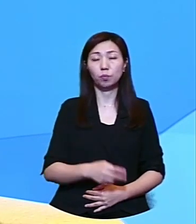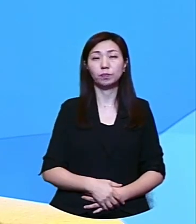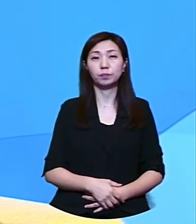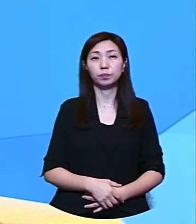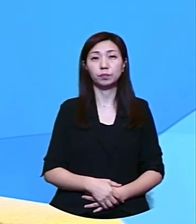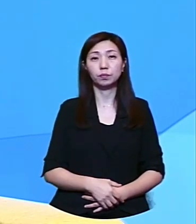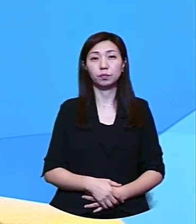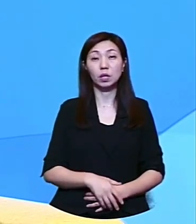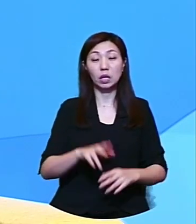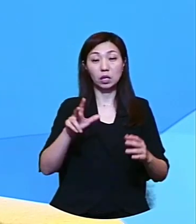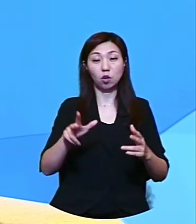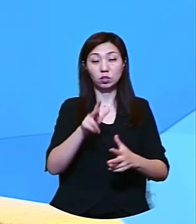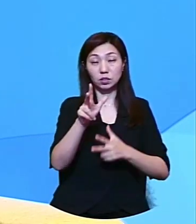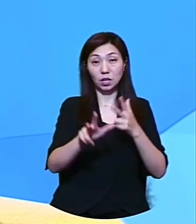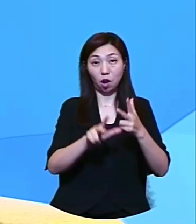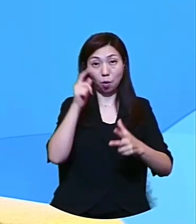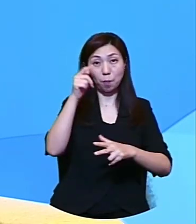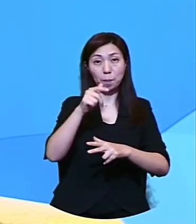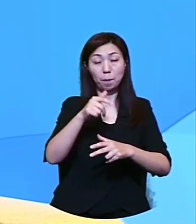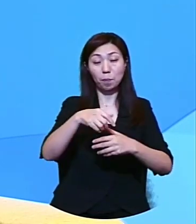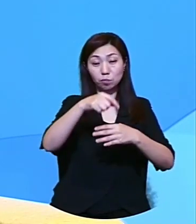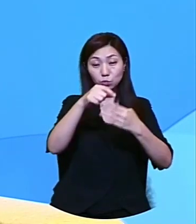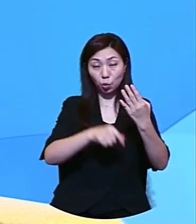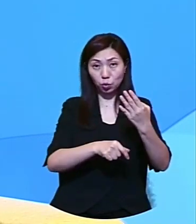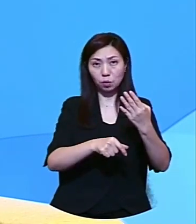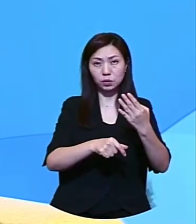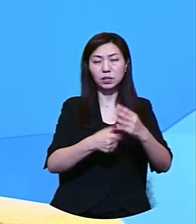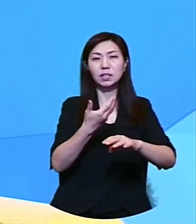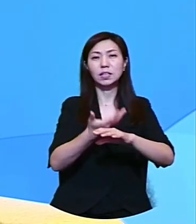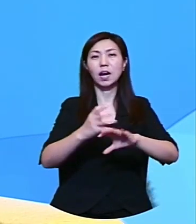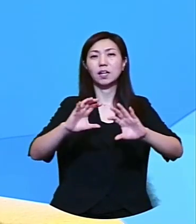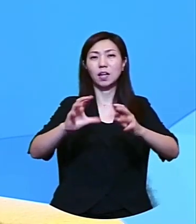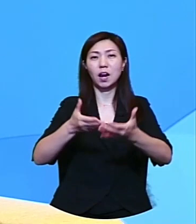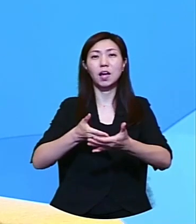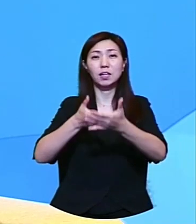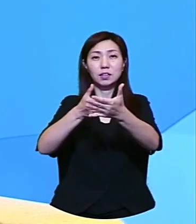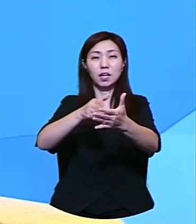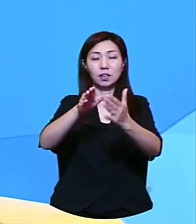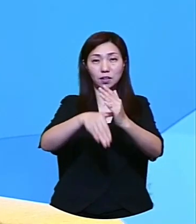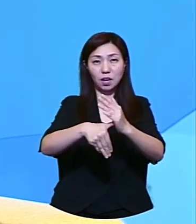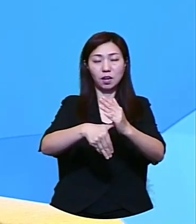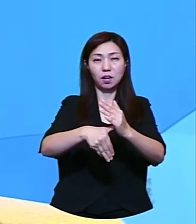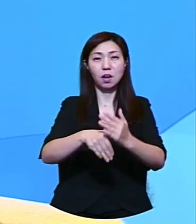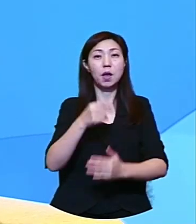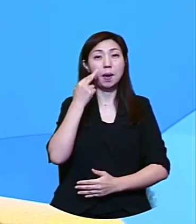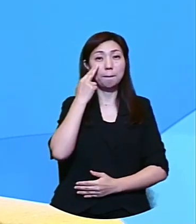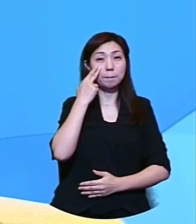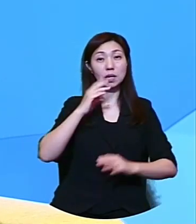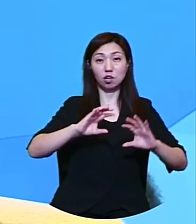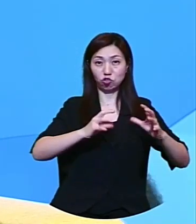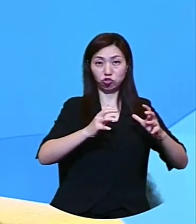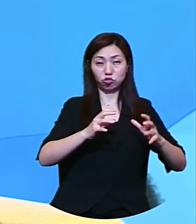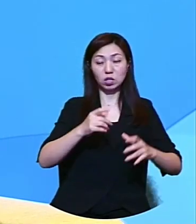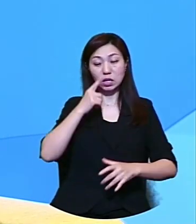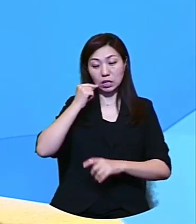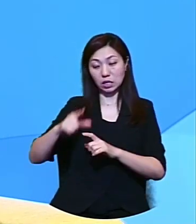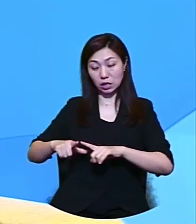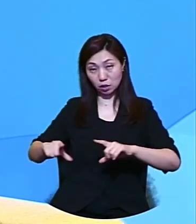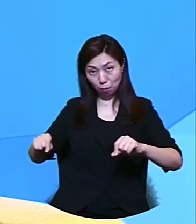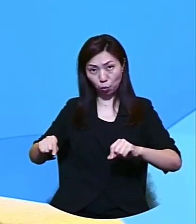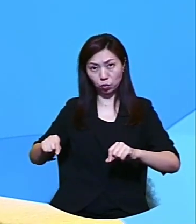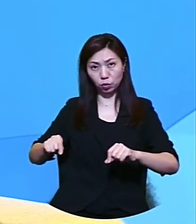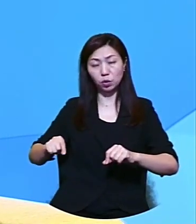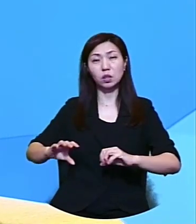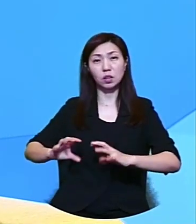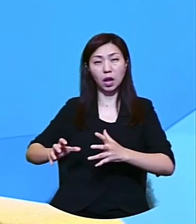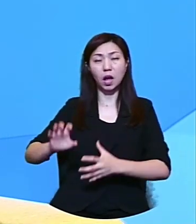other countries. Maybe in USA and Japan and other European countries, I think they have very